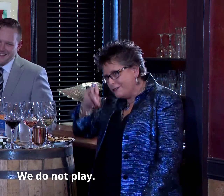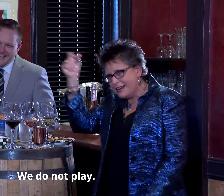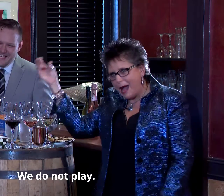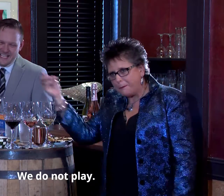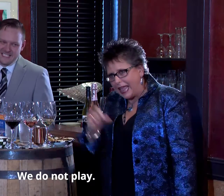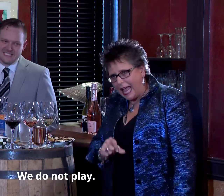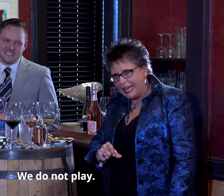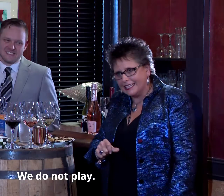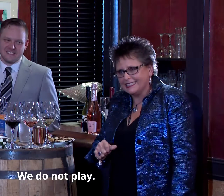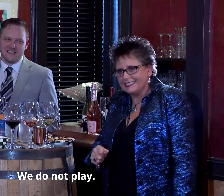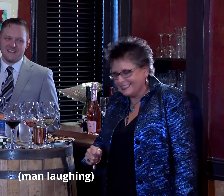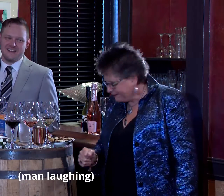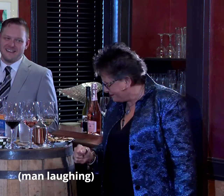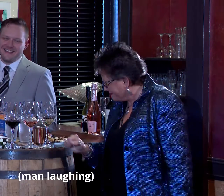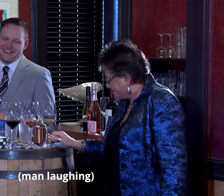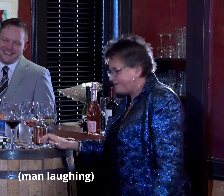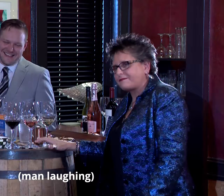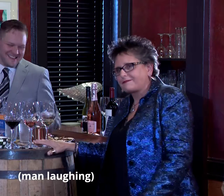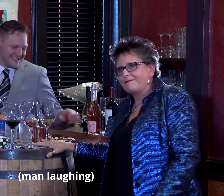No, we do not play.